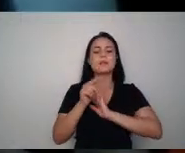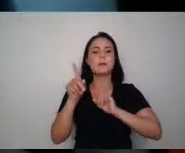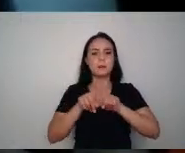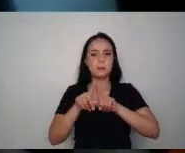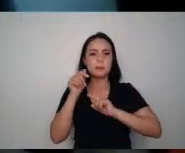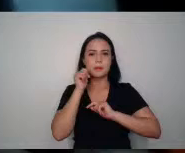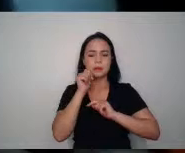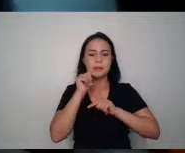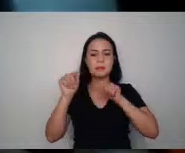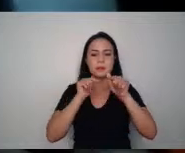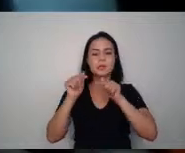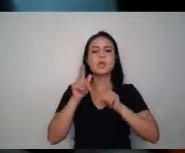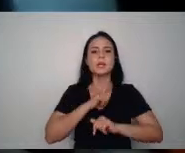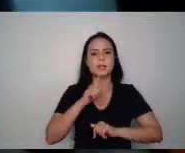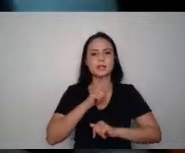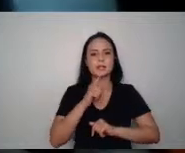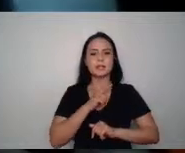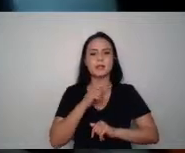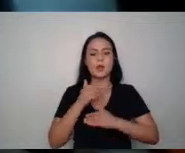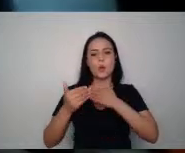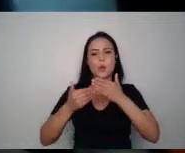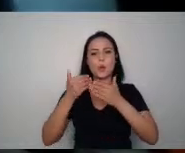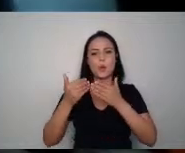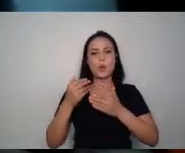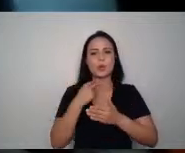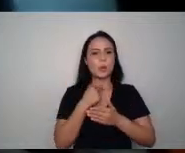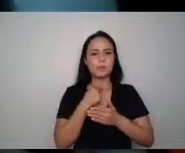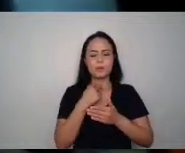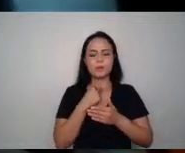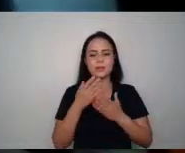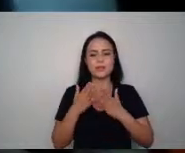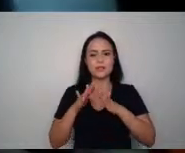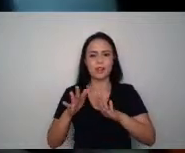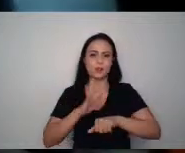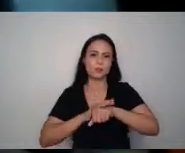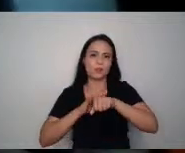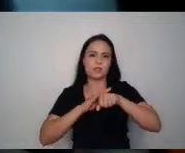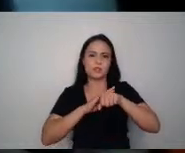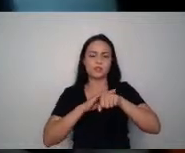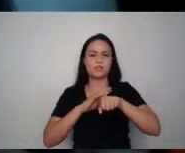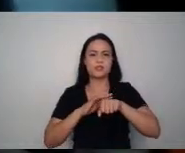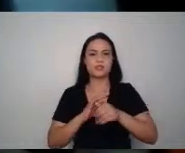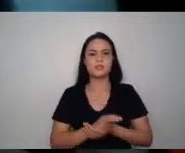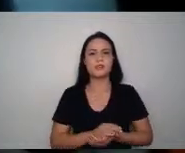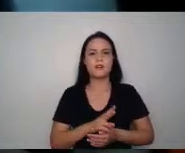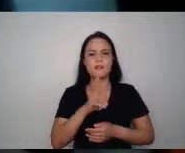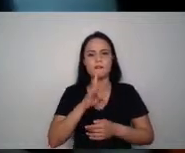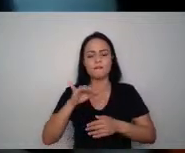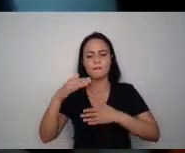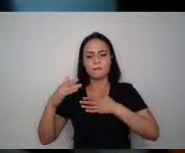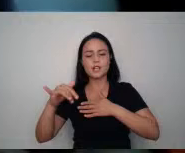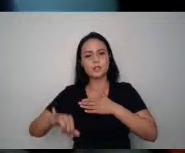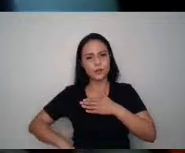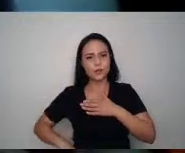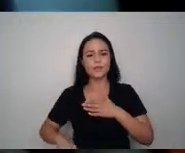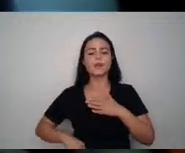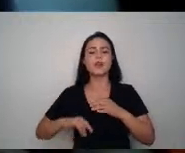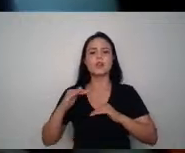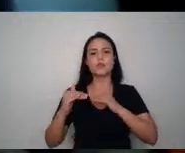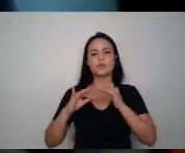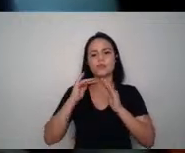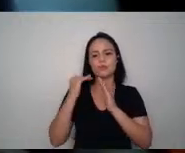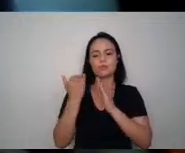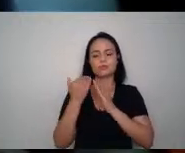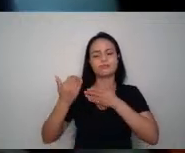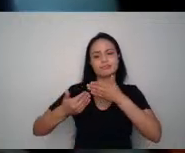for works, male and female workers. They cannot get sick because they're going